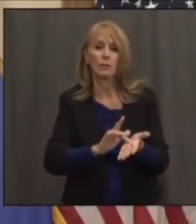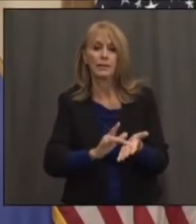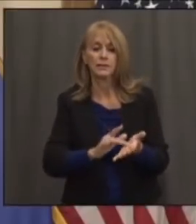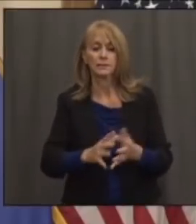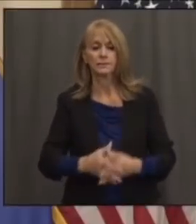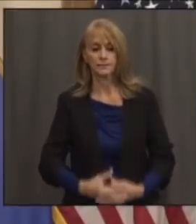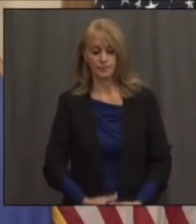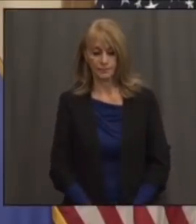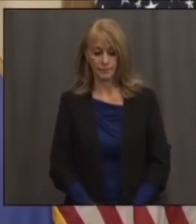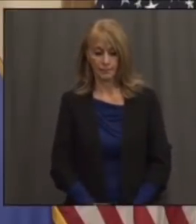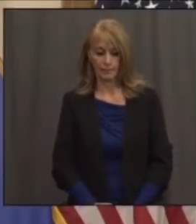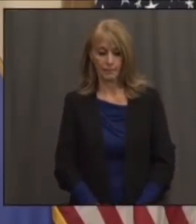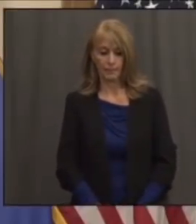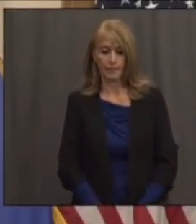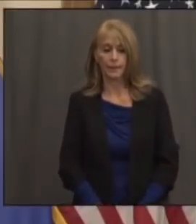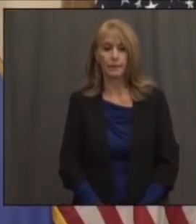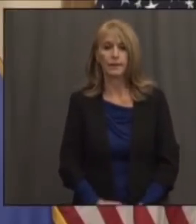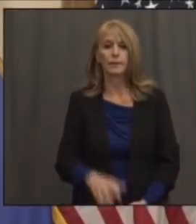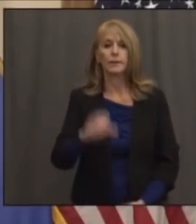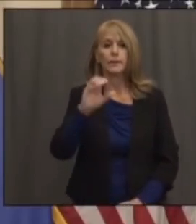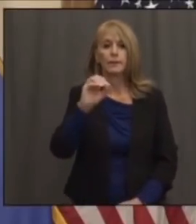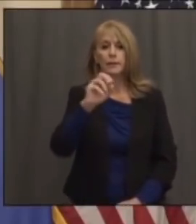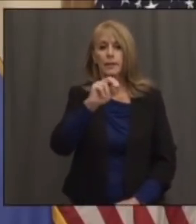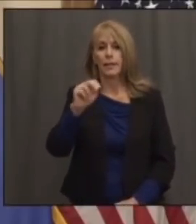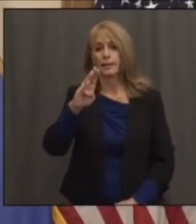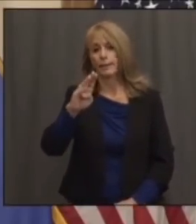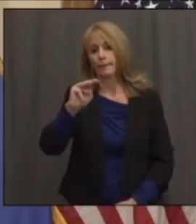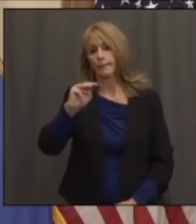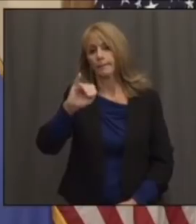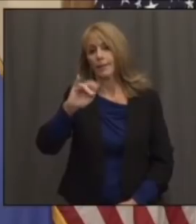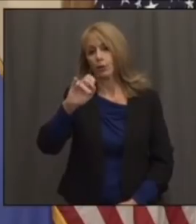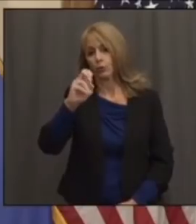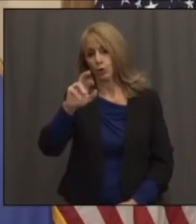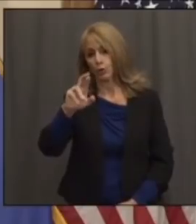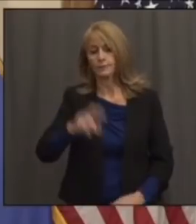guys. The Connecticut Mirror.